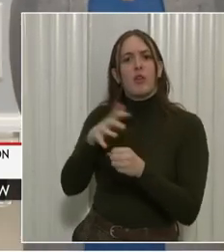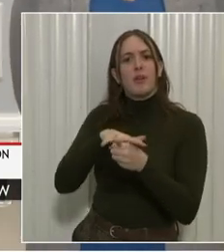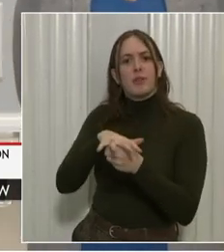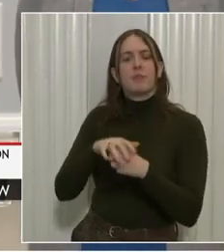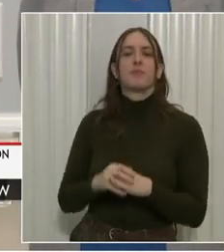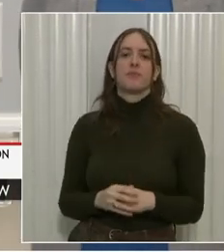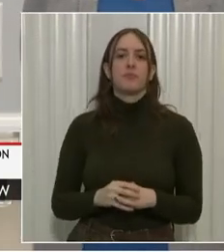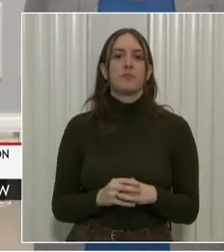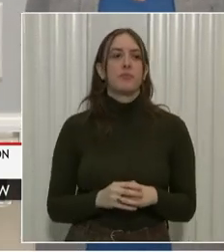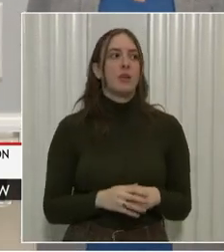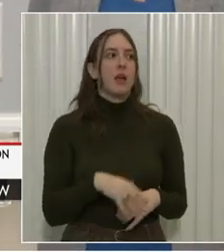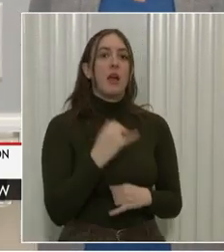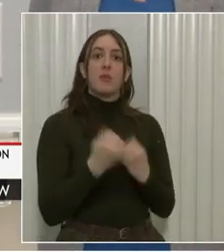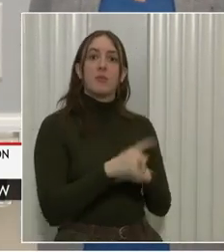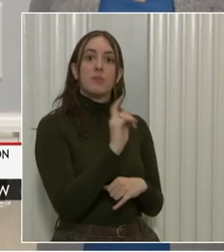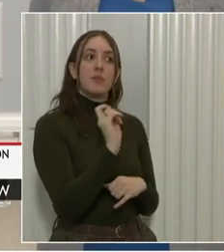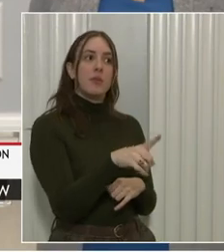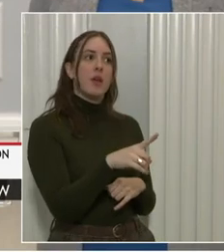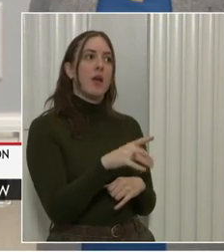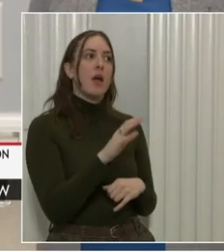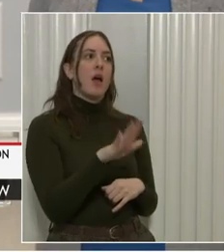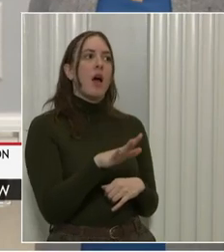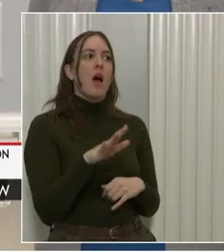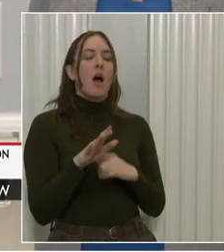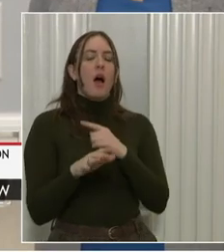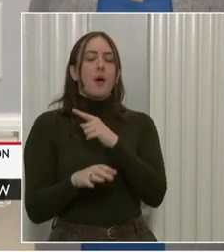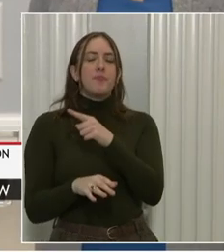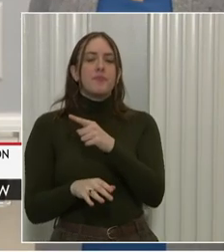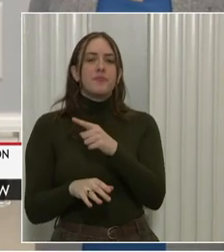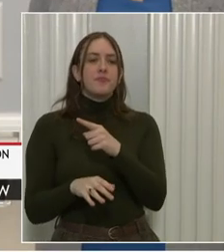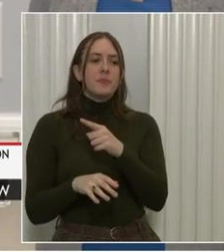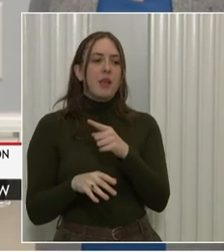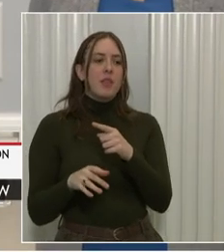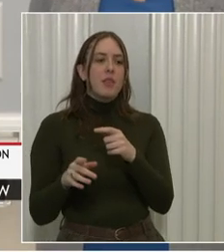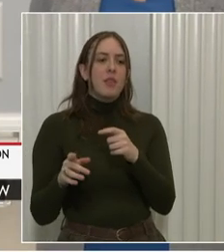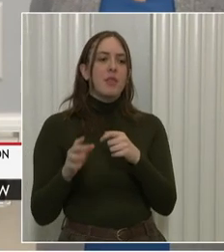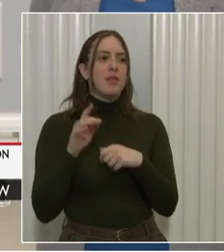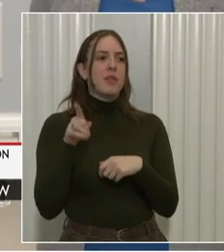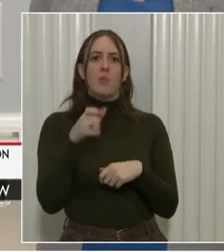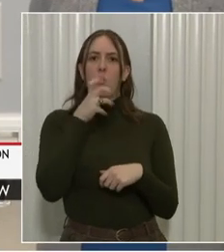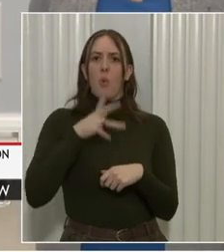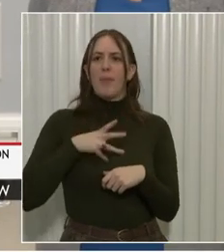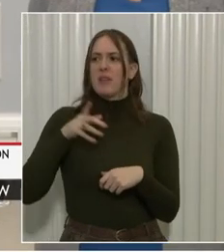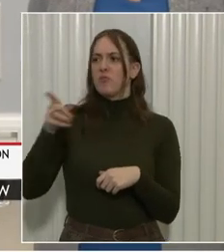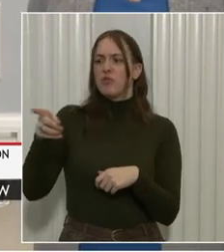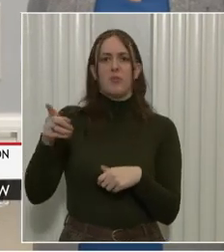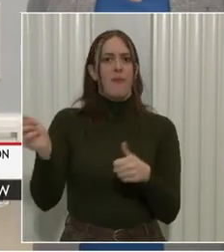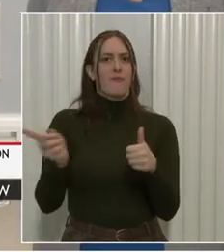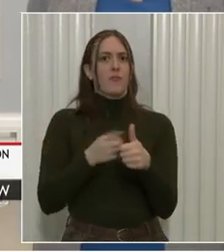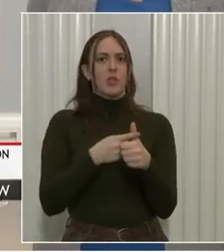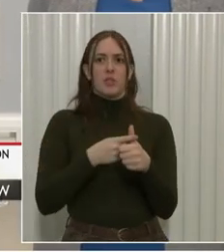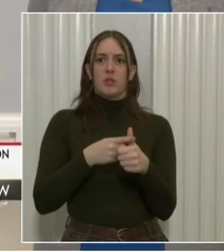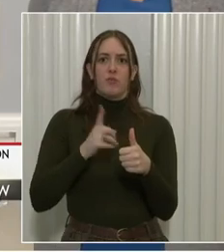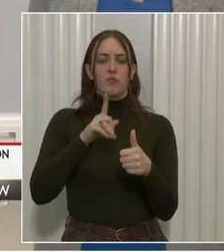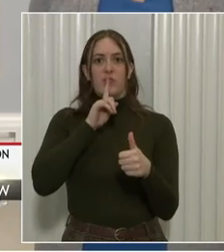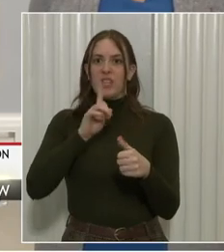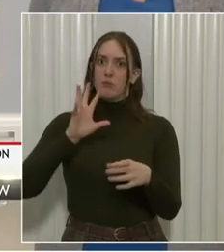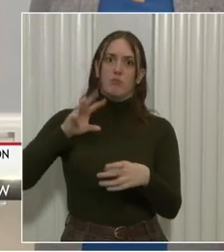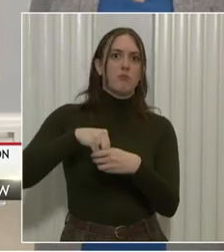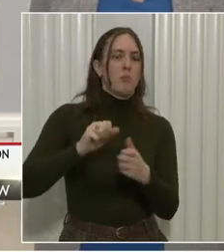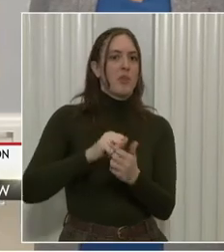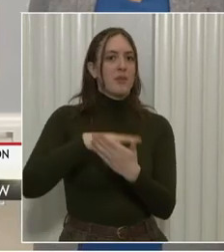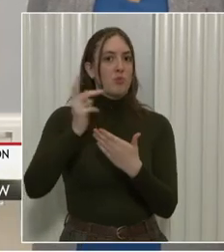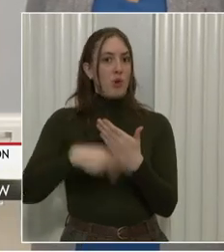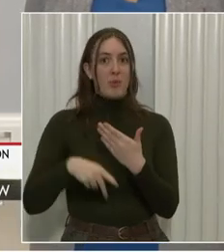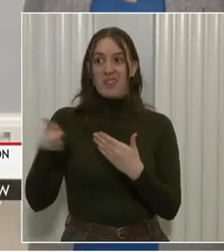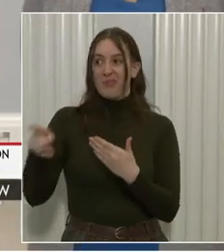that kind of got the ball rolling on this program, was that the first and only for DC Fire and EMS? Yes, because we're not carrying it